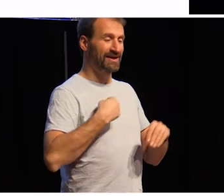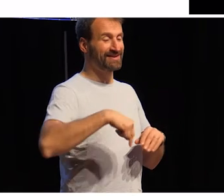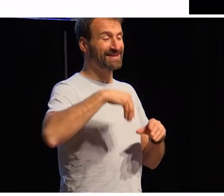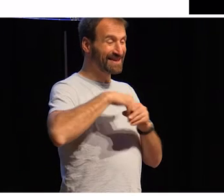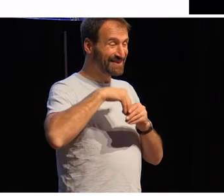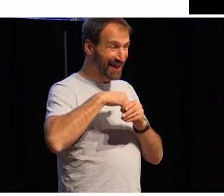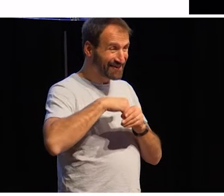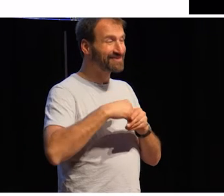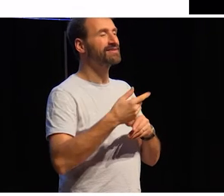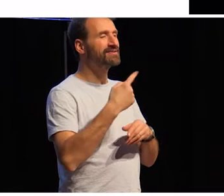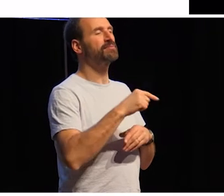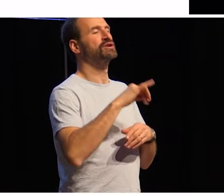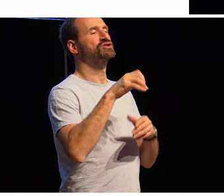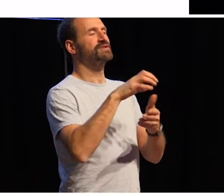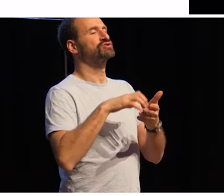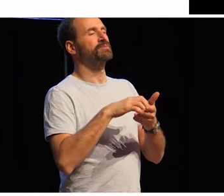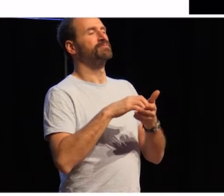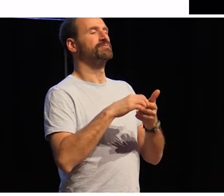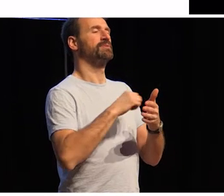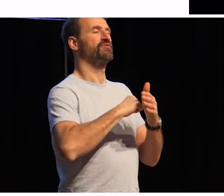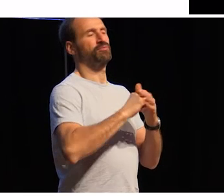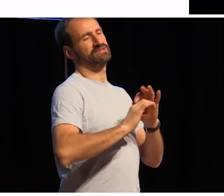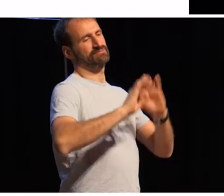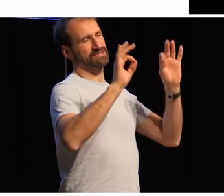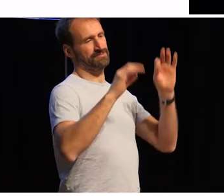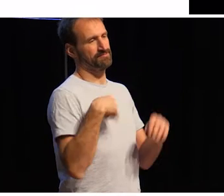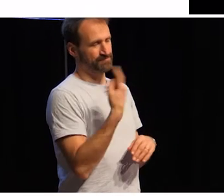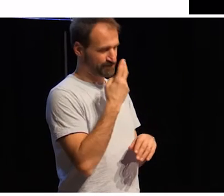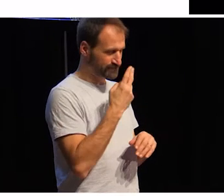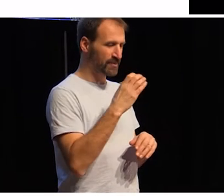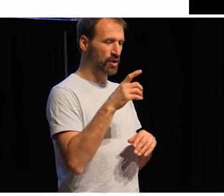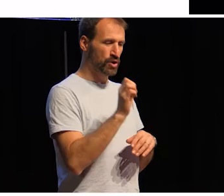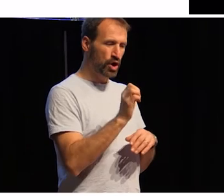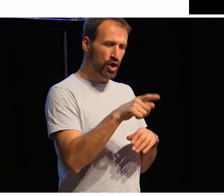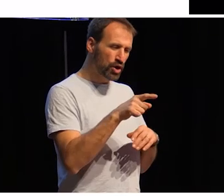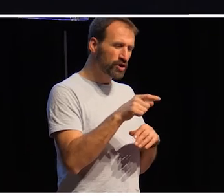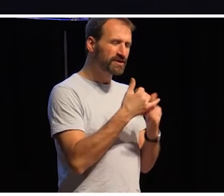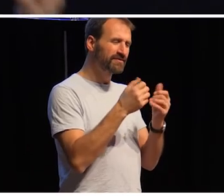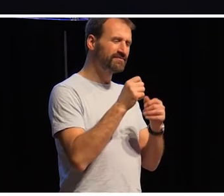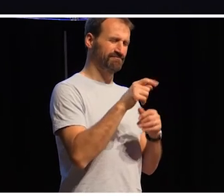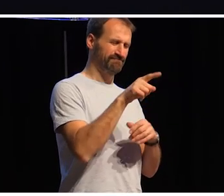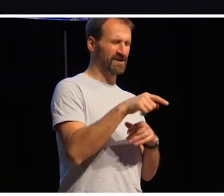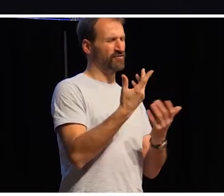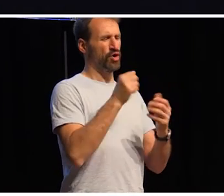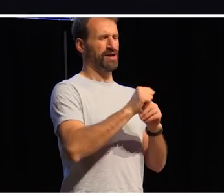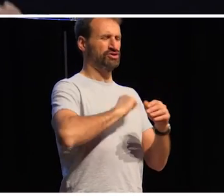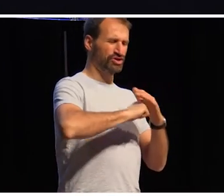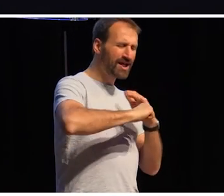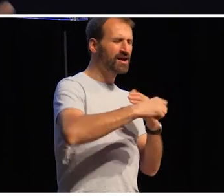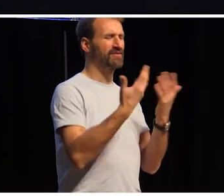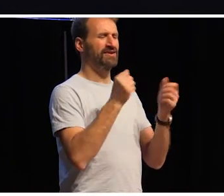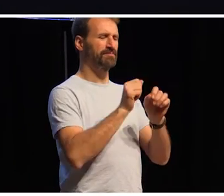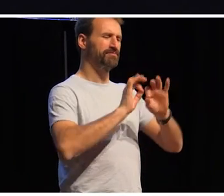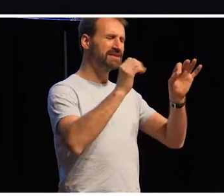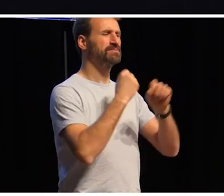the V8 team use these tools to profile the code and figure out where can we speed up, what is going wrong here, what do we need to do here to be